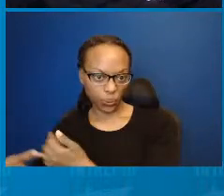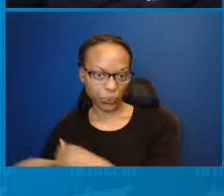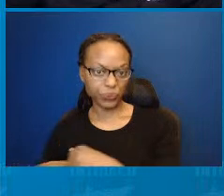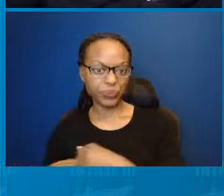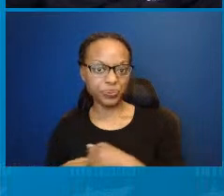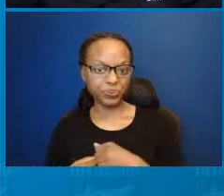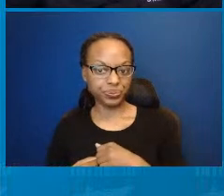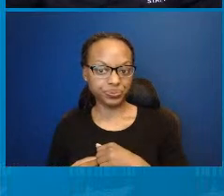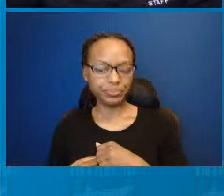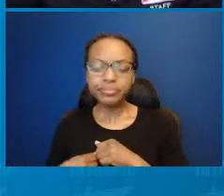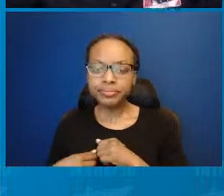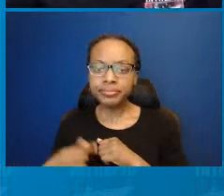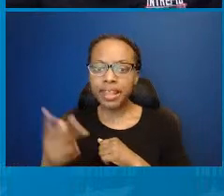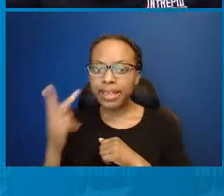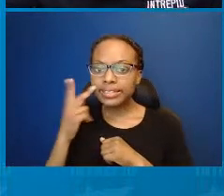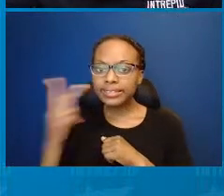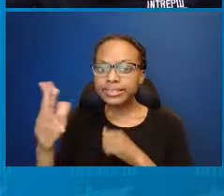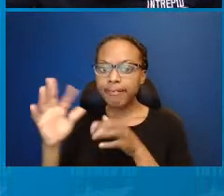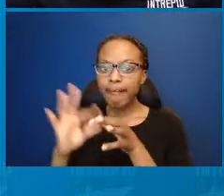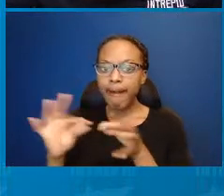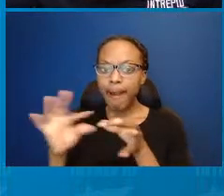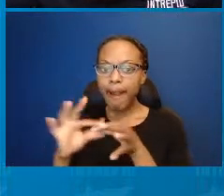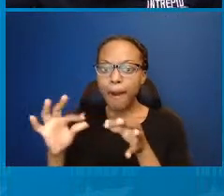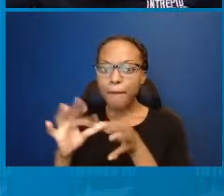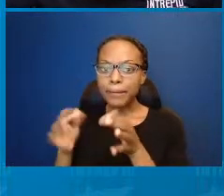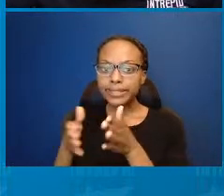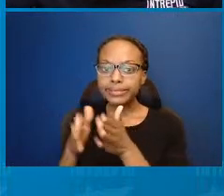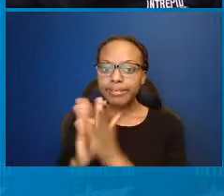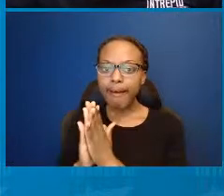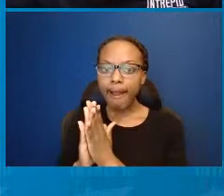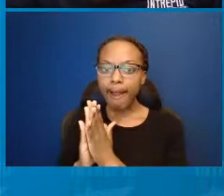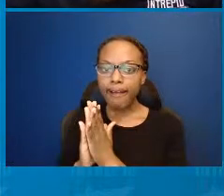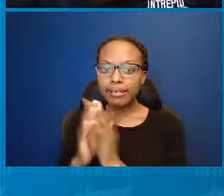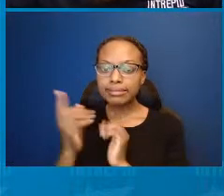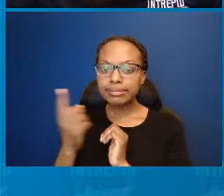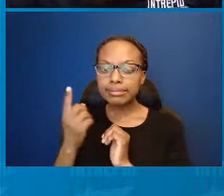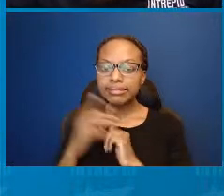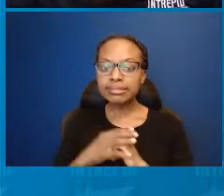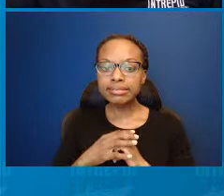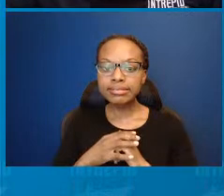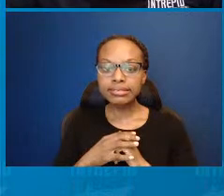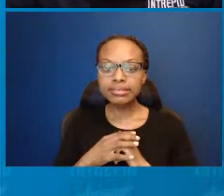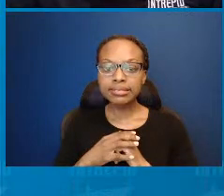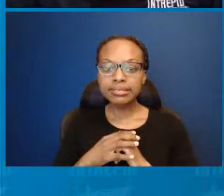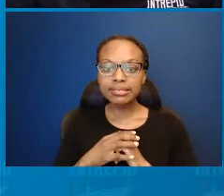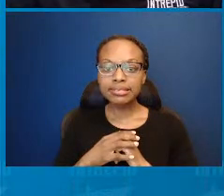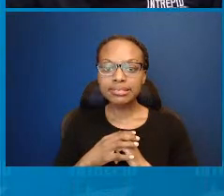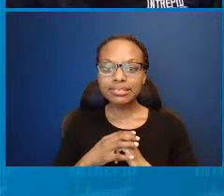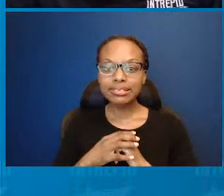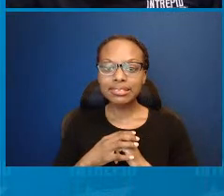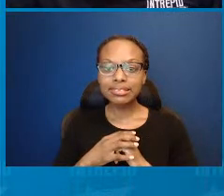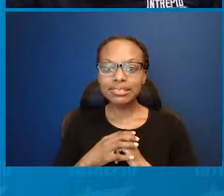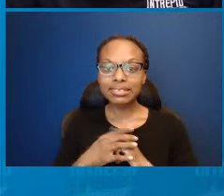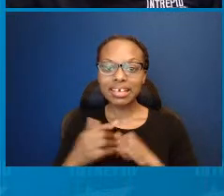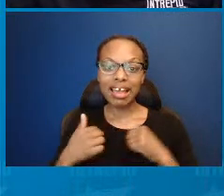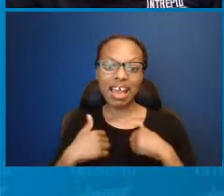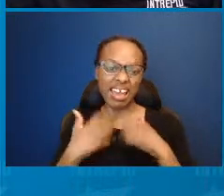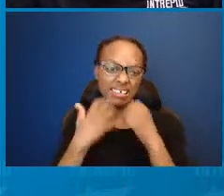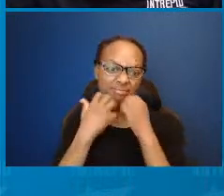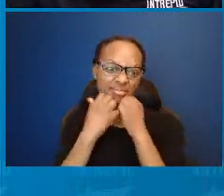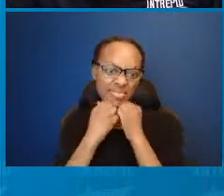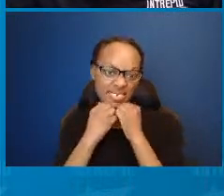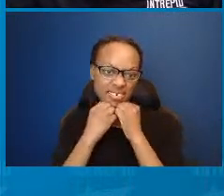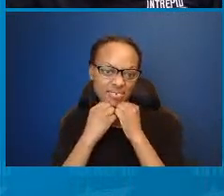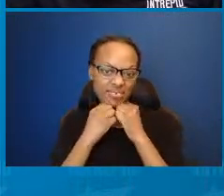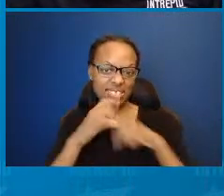in the comments, and I think just because I really care about this planet too, I'm going to see if they